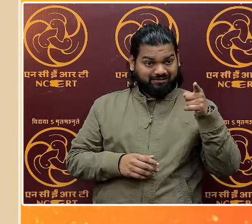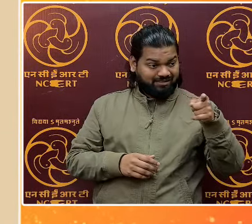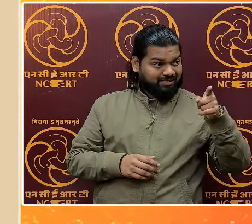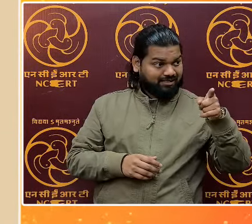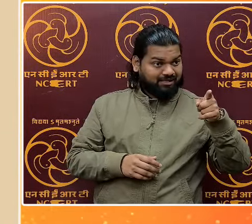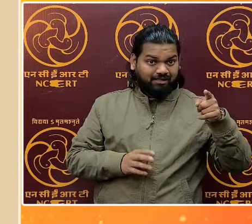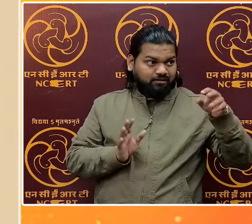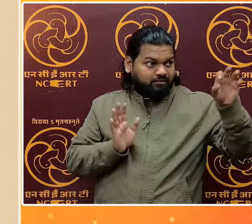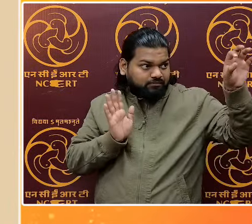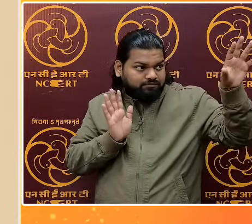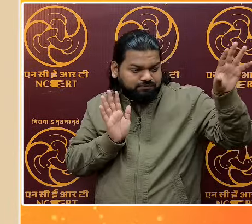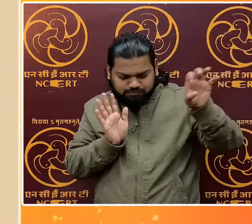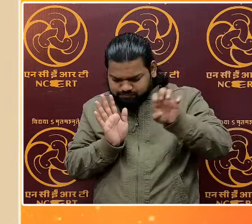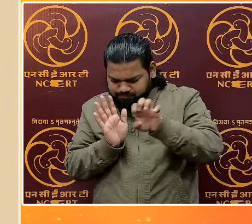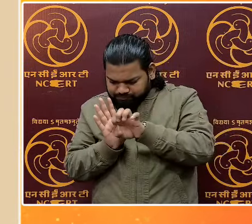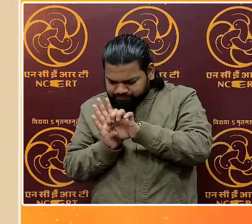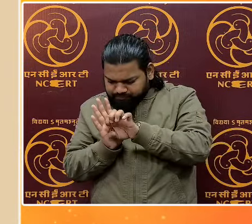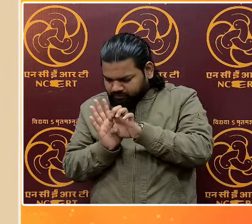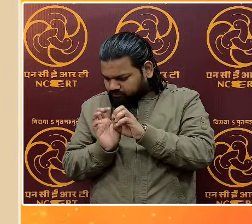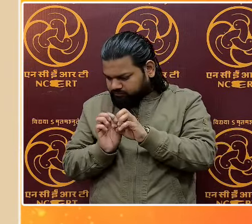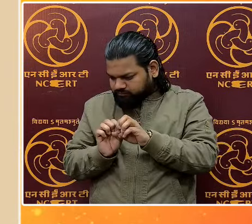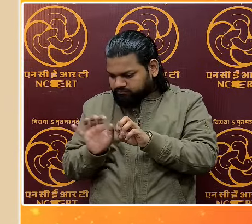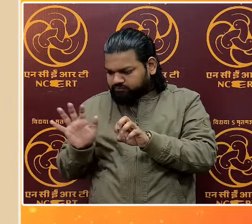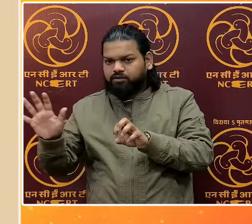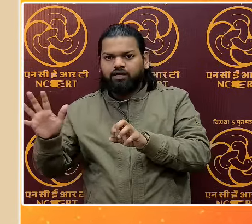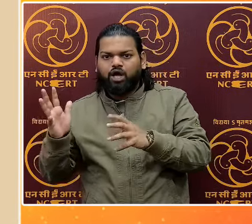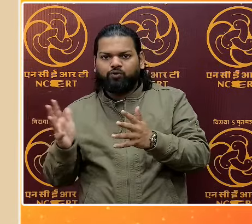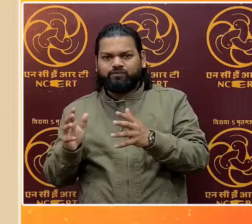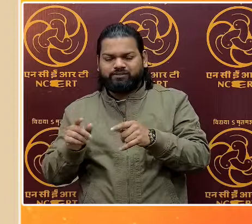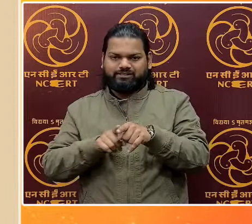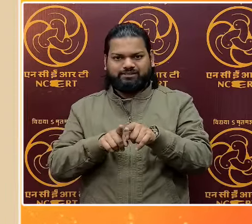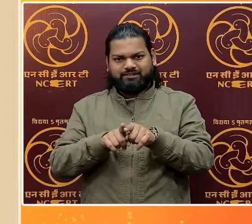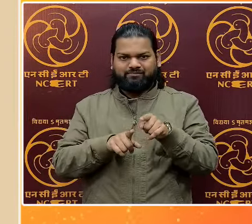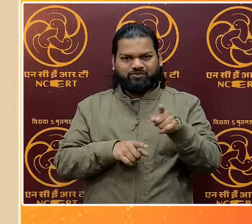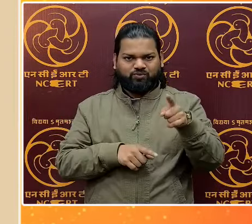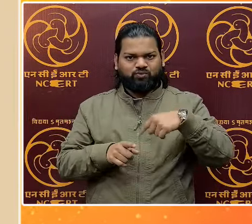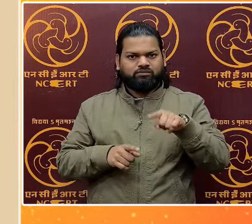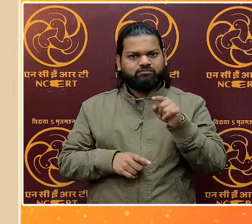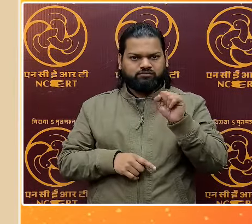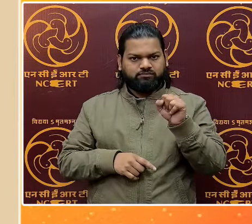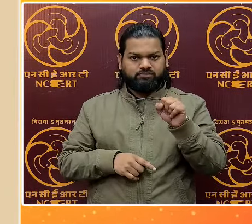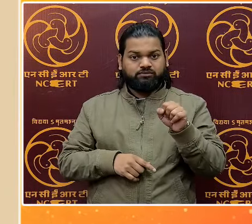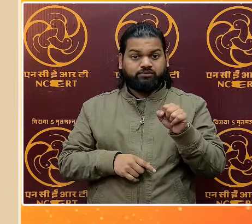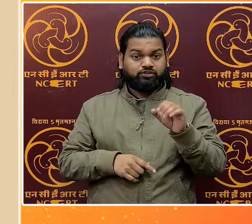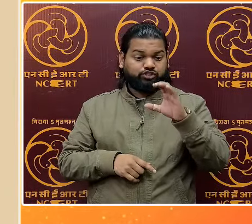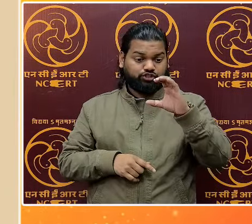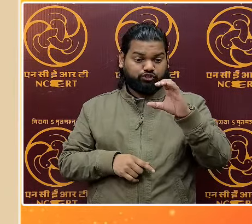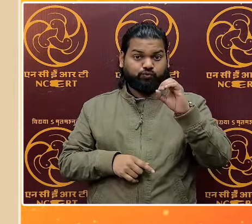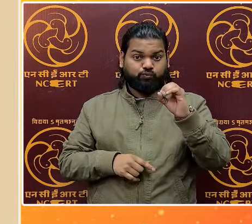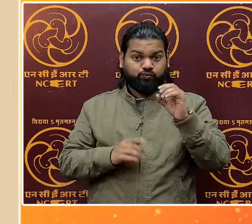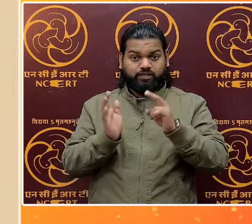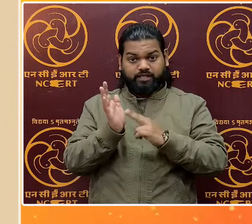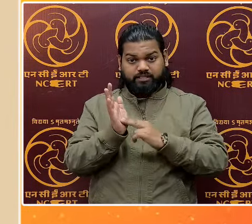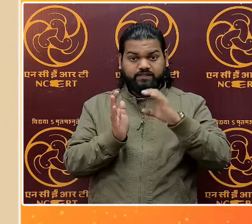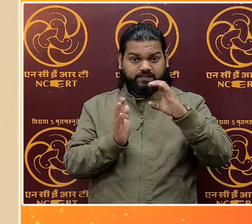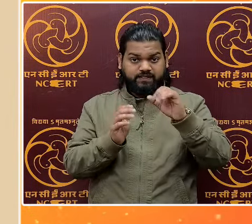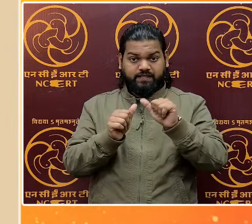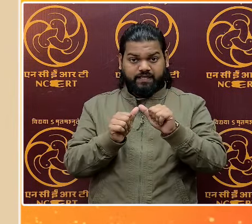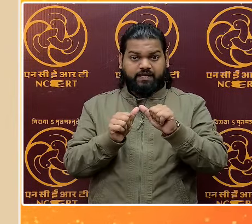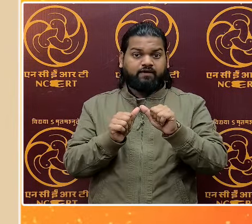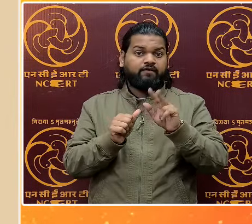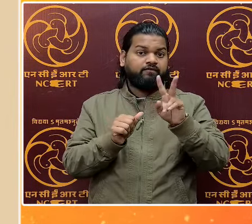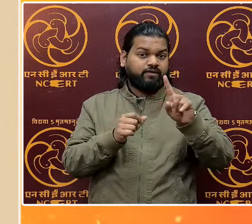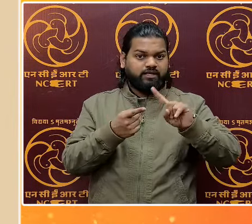lens it appears. Okay. So like in case we have seen for concave mirror,